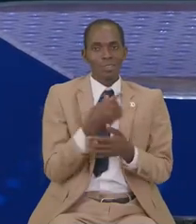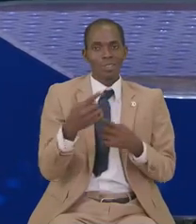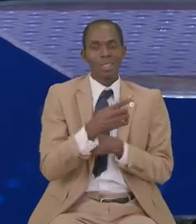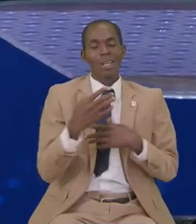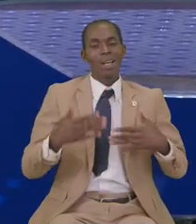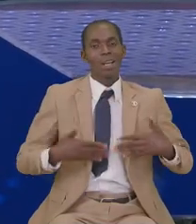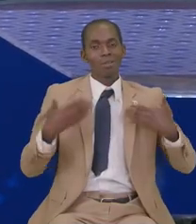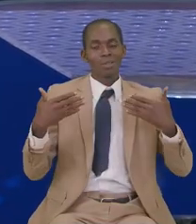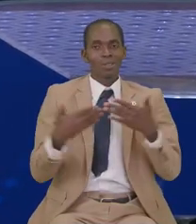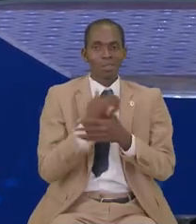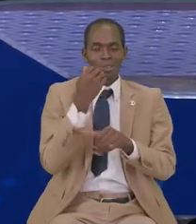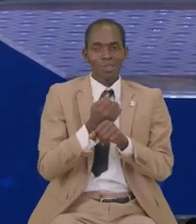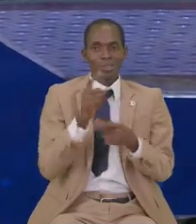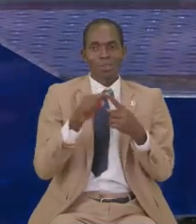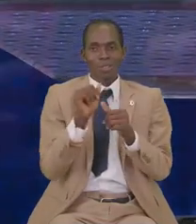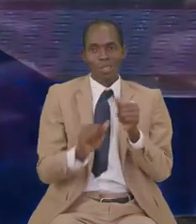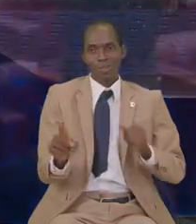Year to everyone.